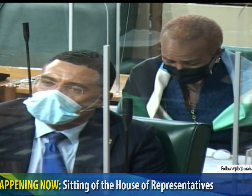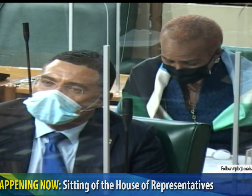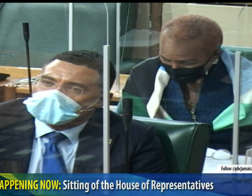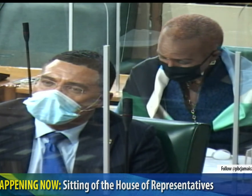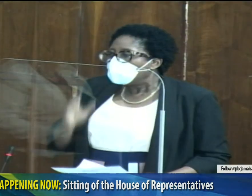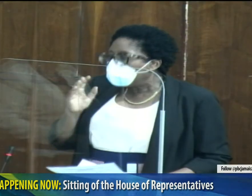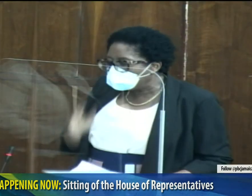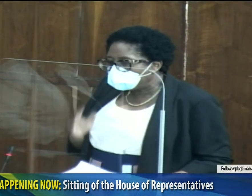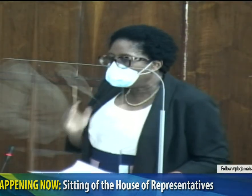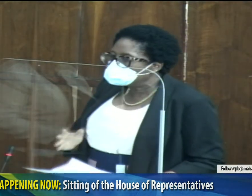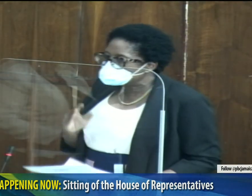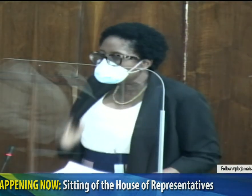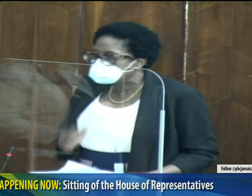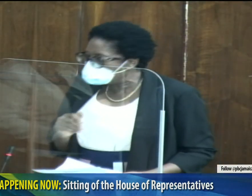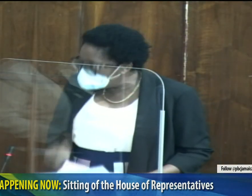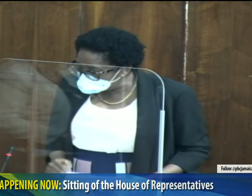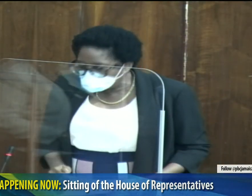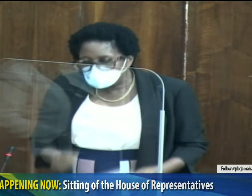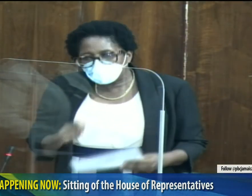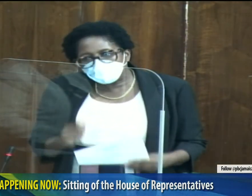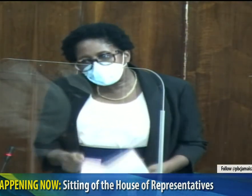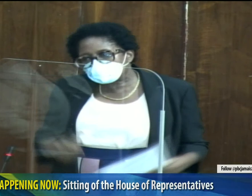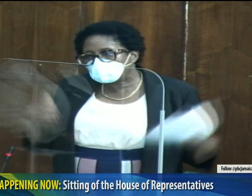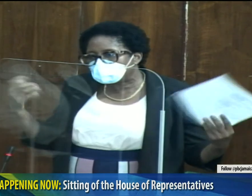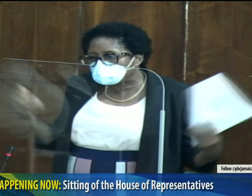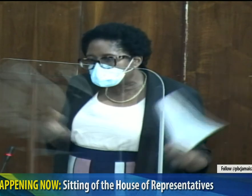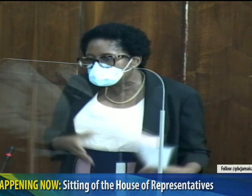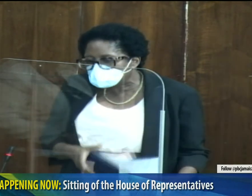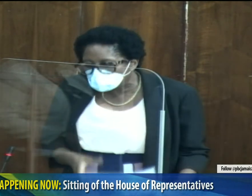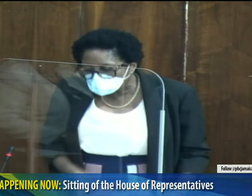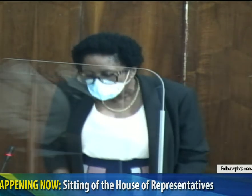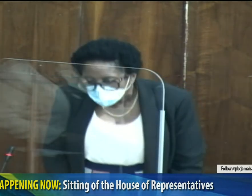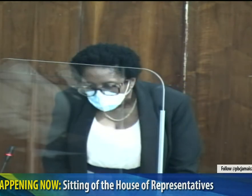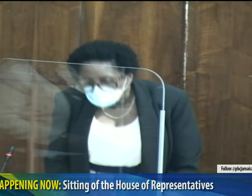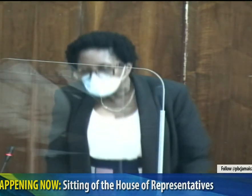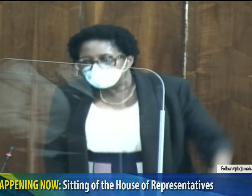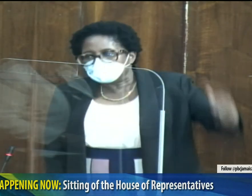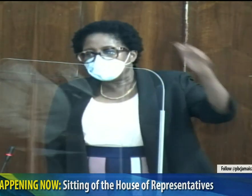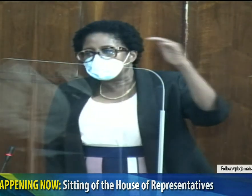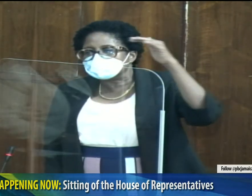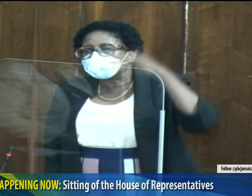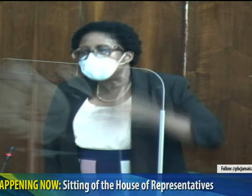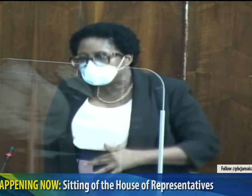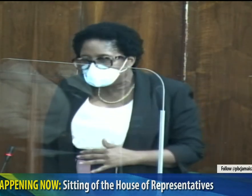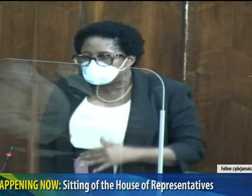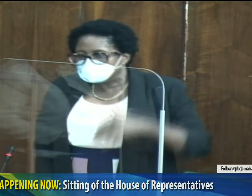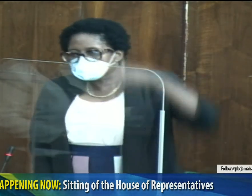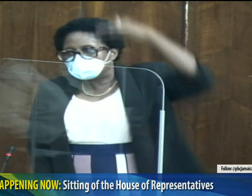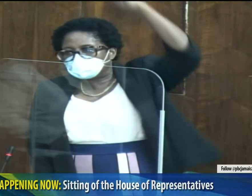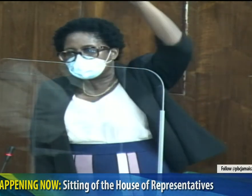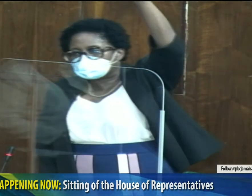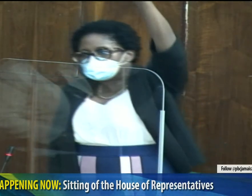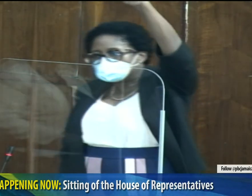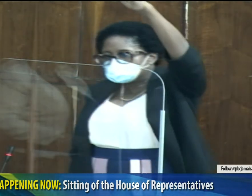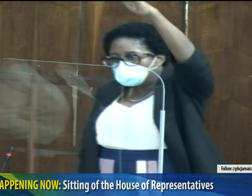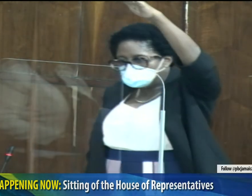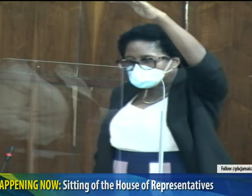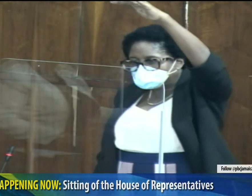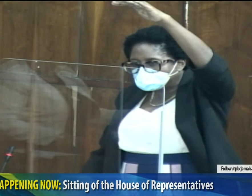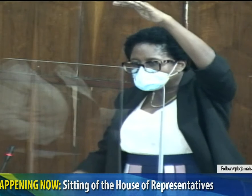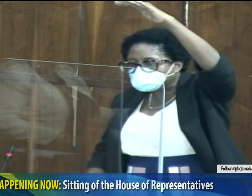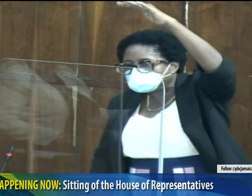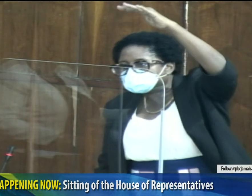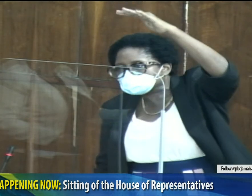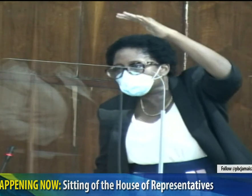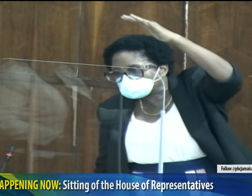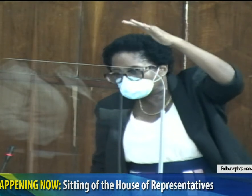that all i'm going to say is when i go back to collaboration you know it's a ladder right and there's the top left